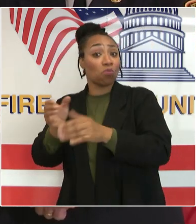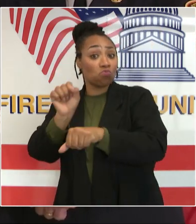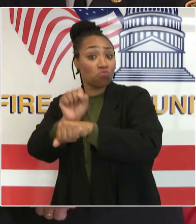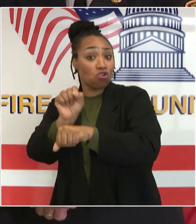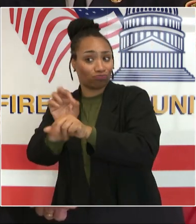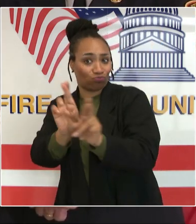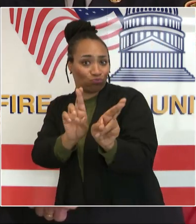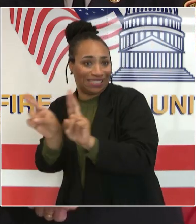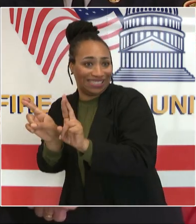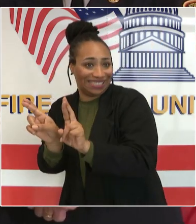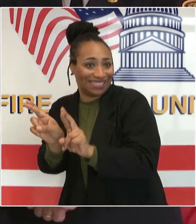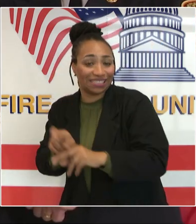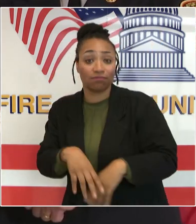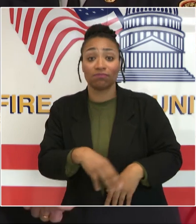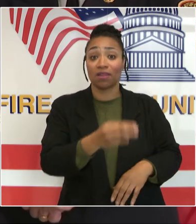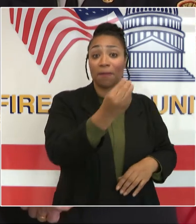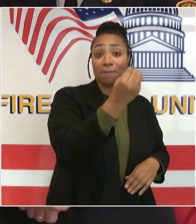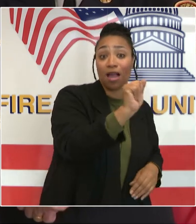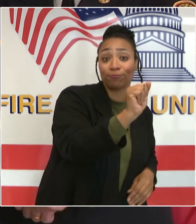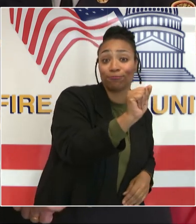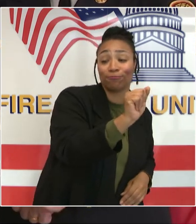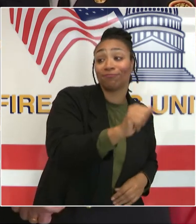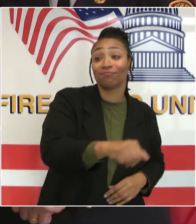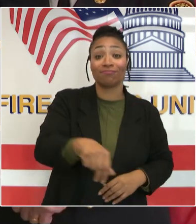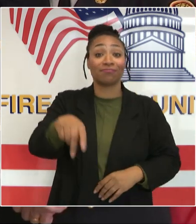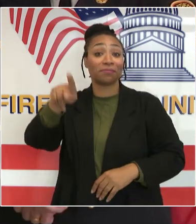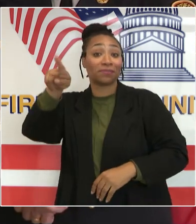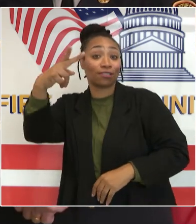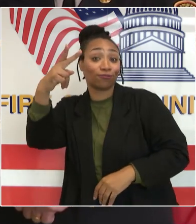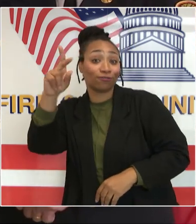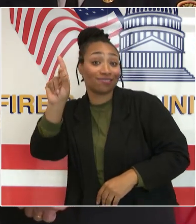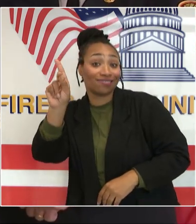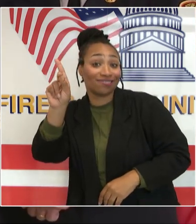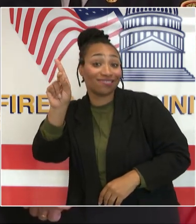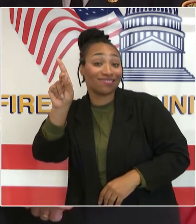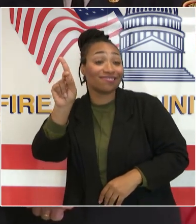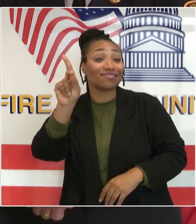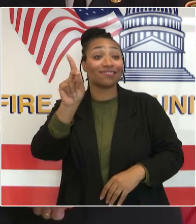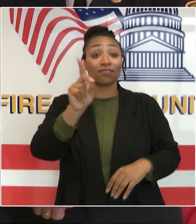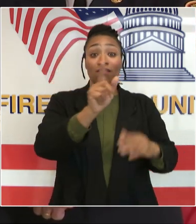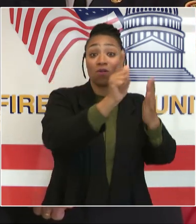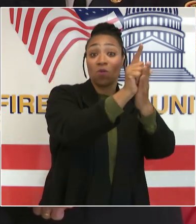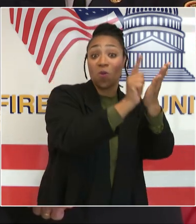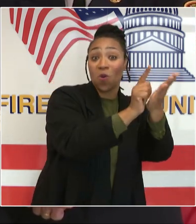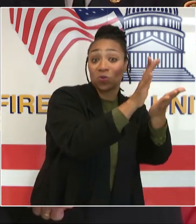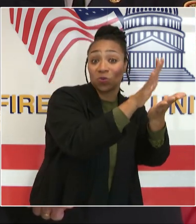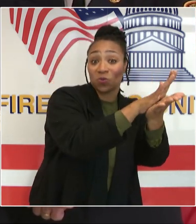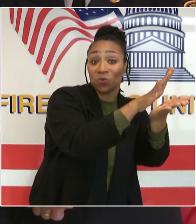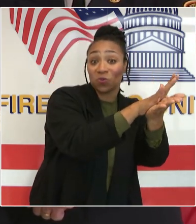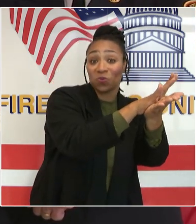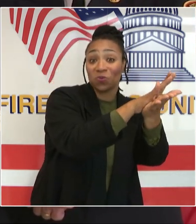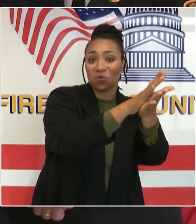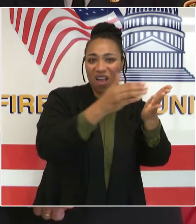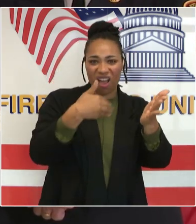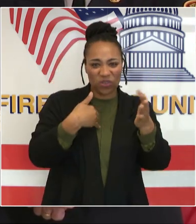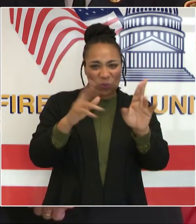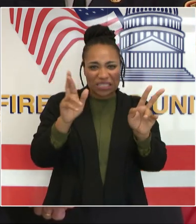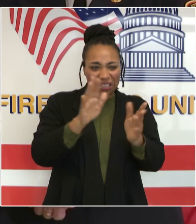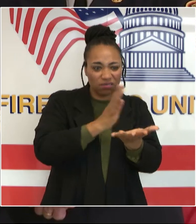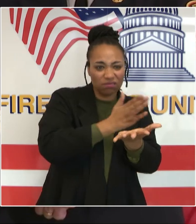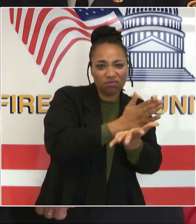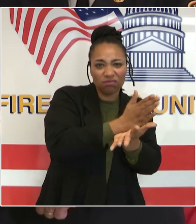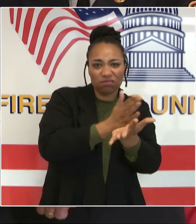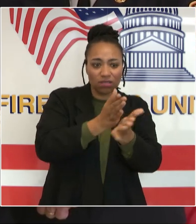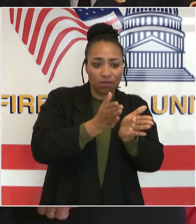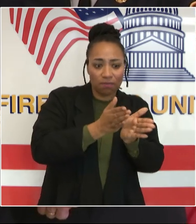our nationally recognized law school. At UDC, we believe in meeting students where they are and taking them where they want to